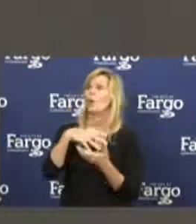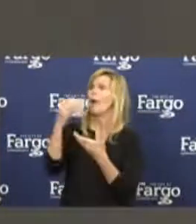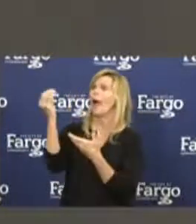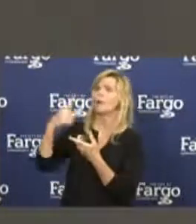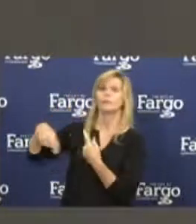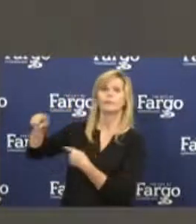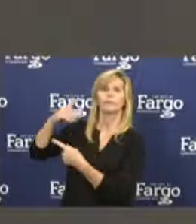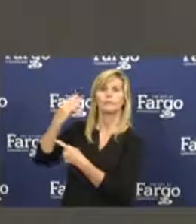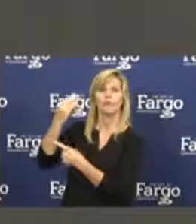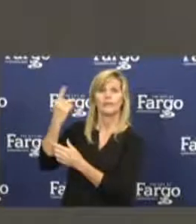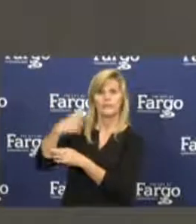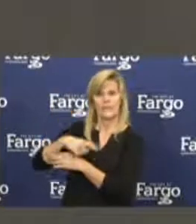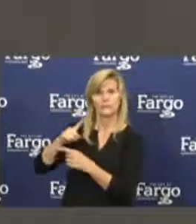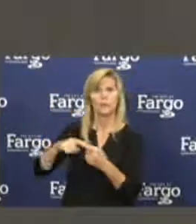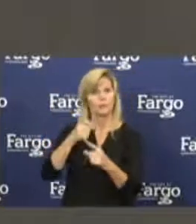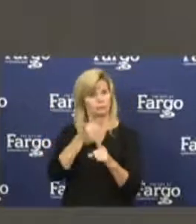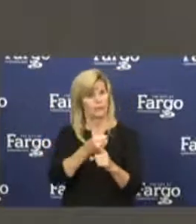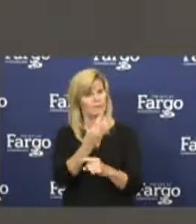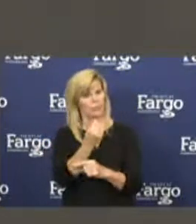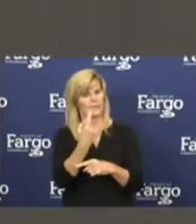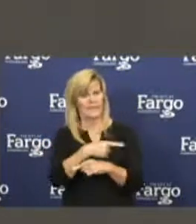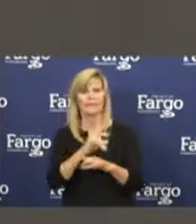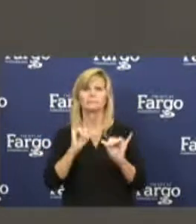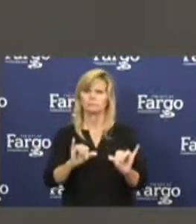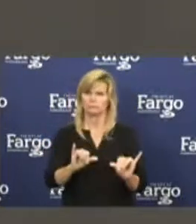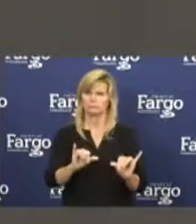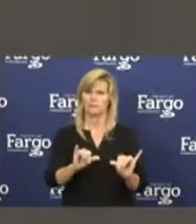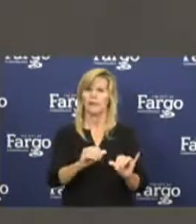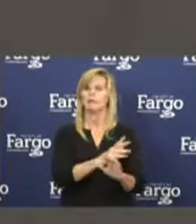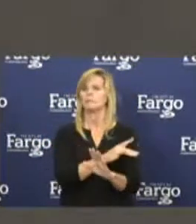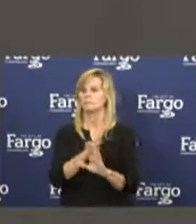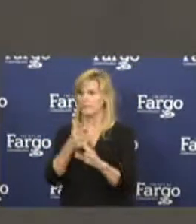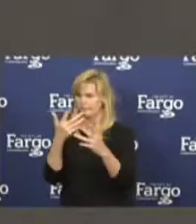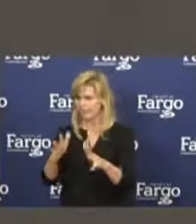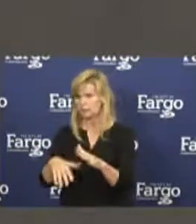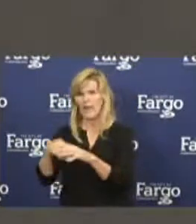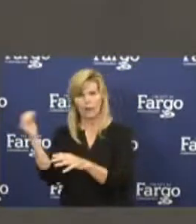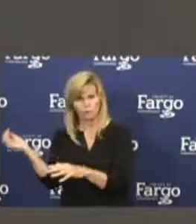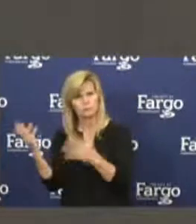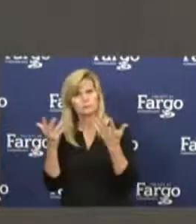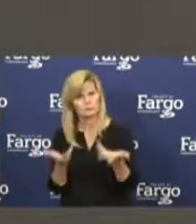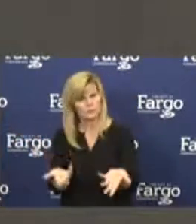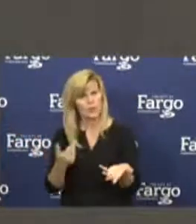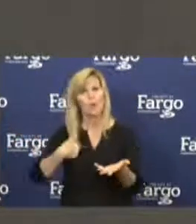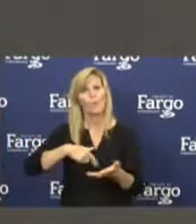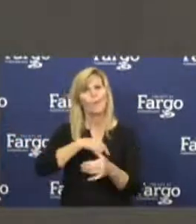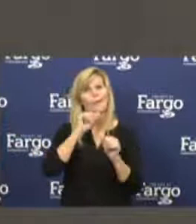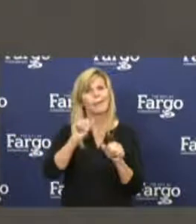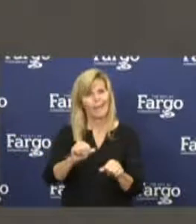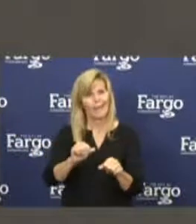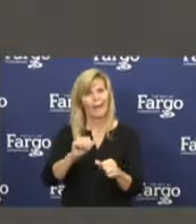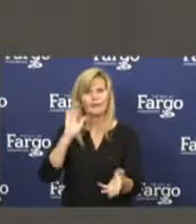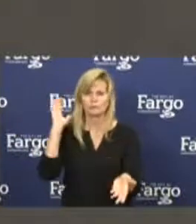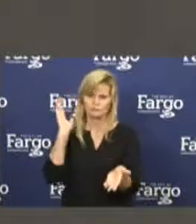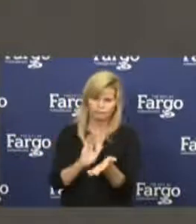those 14 days from your past exposure, because if we do it together, we can hammer down COVID